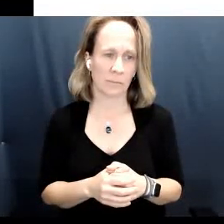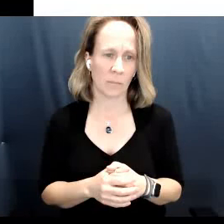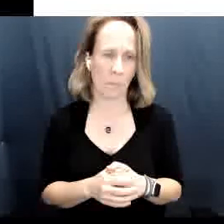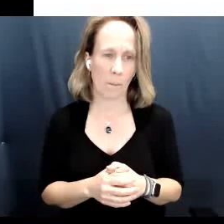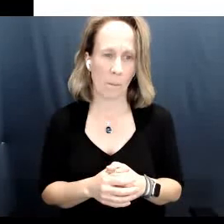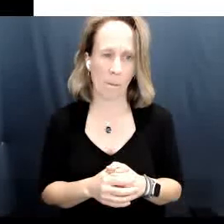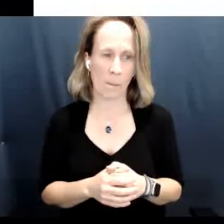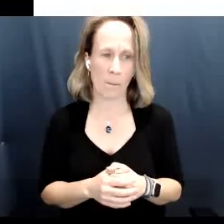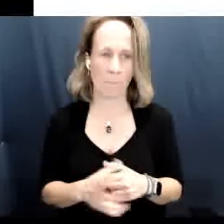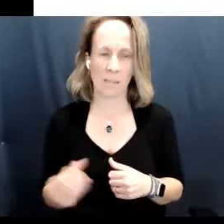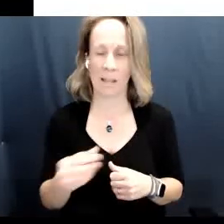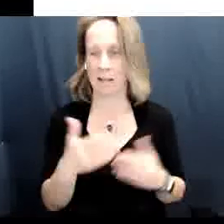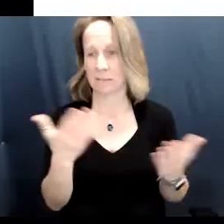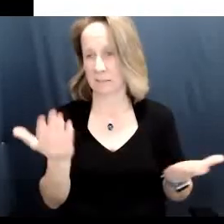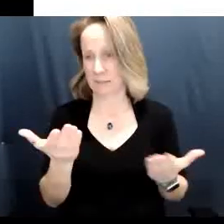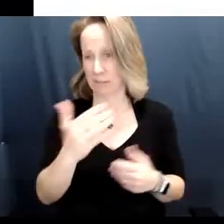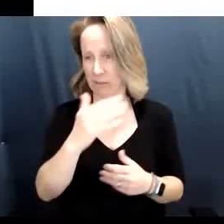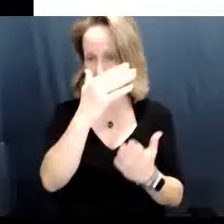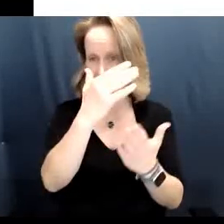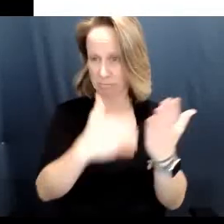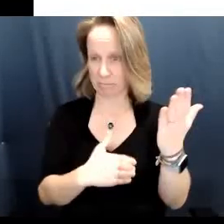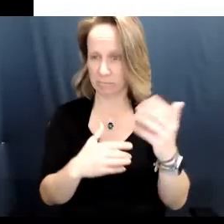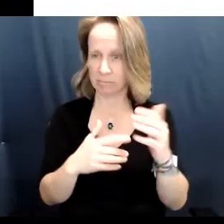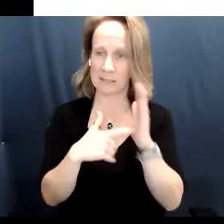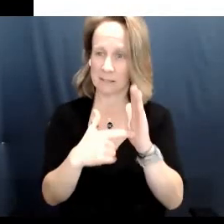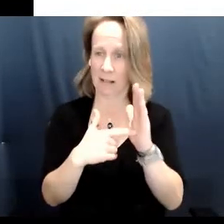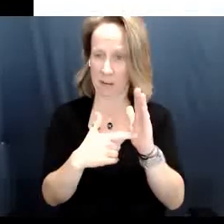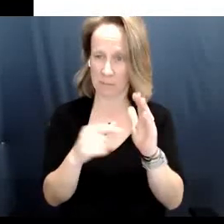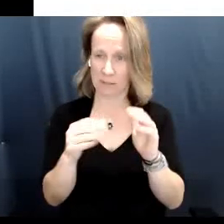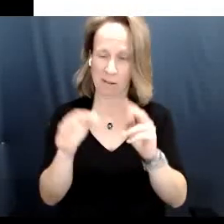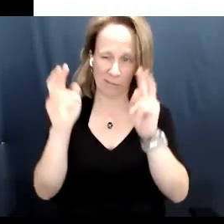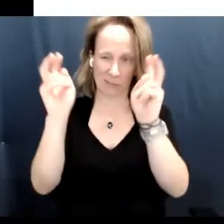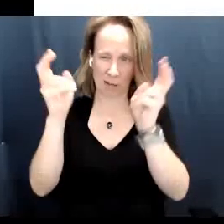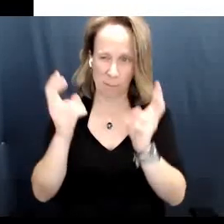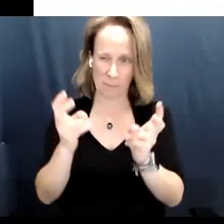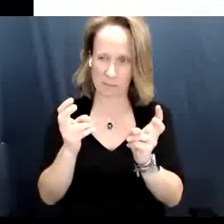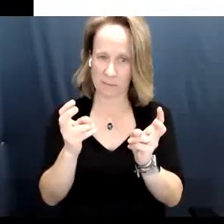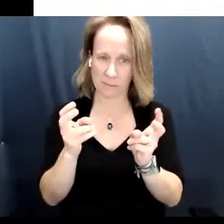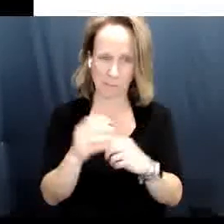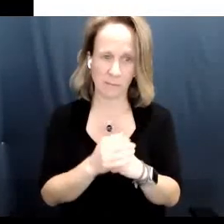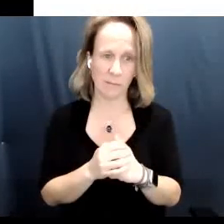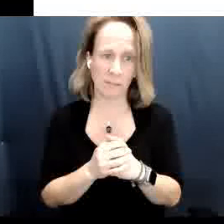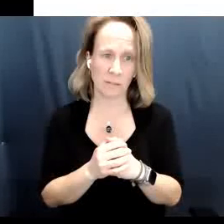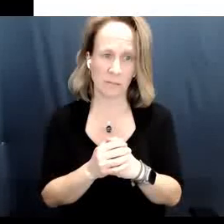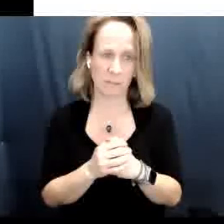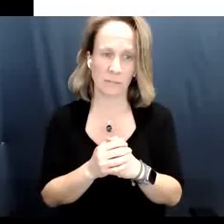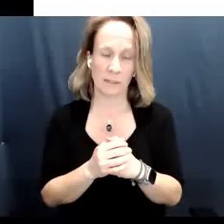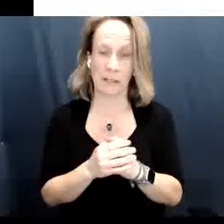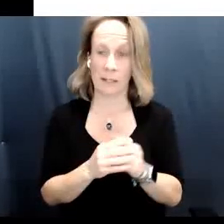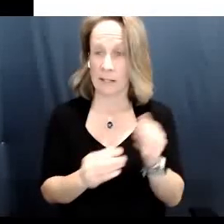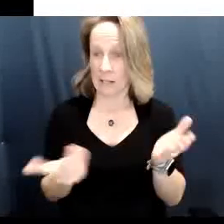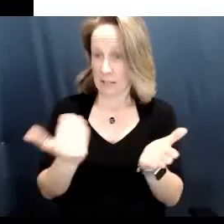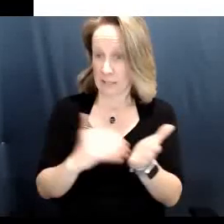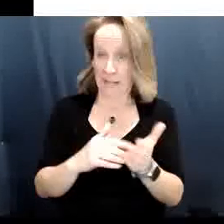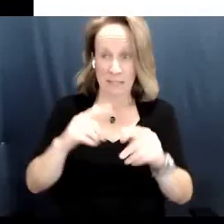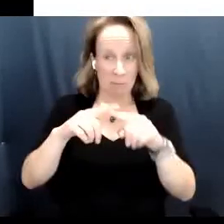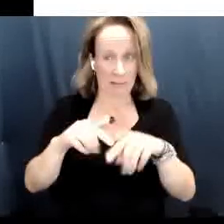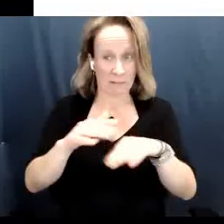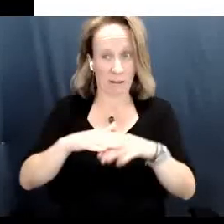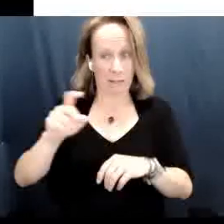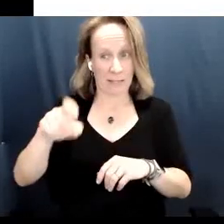And here's a sample list of group topics. Again, this should be reflective of the needs of your